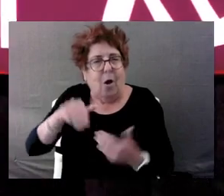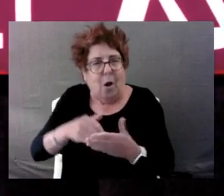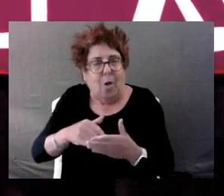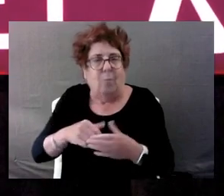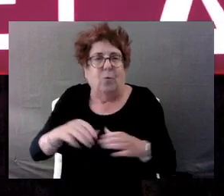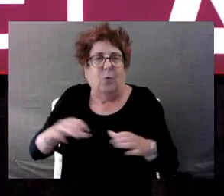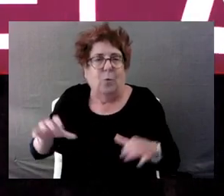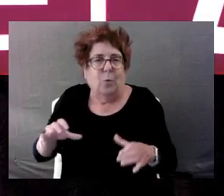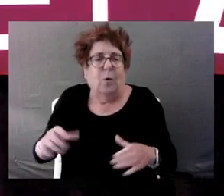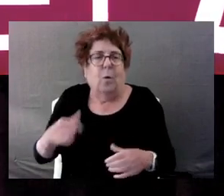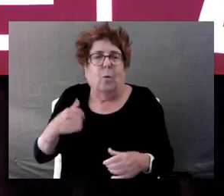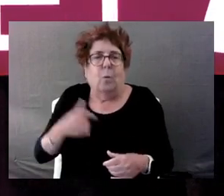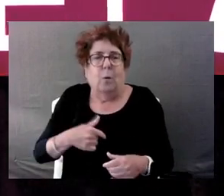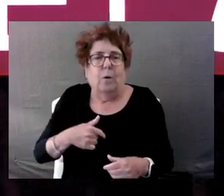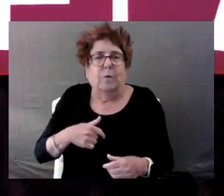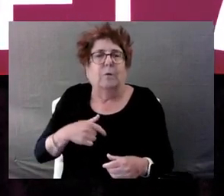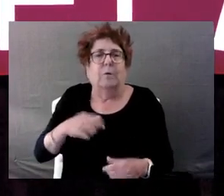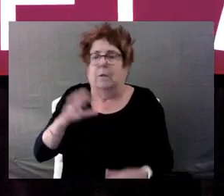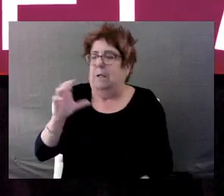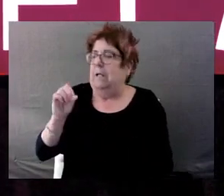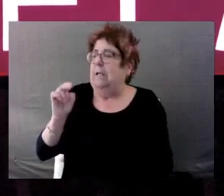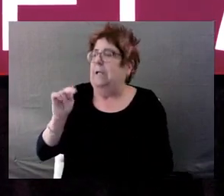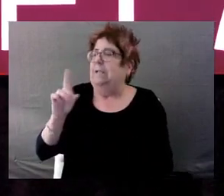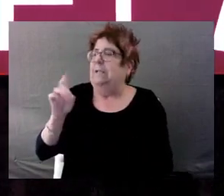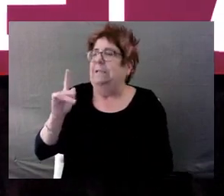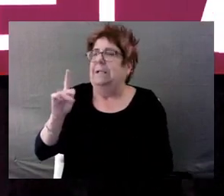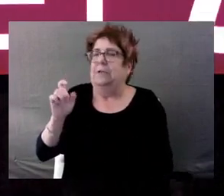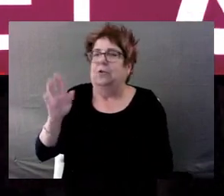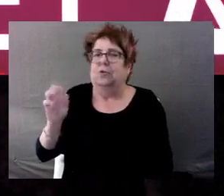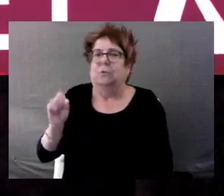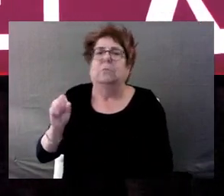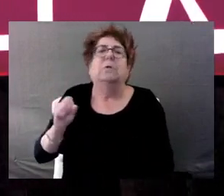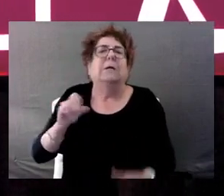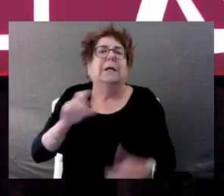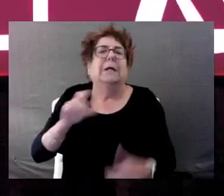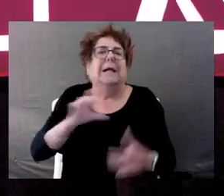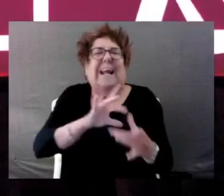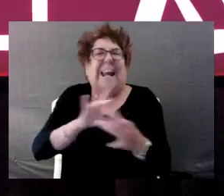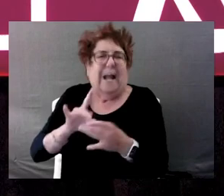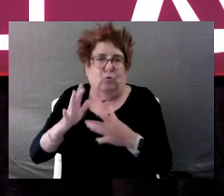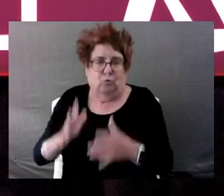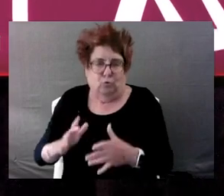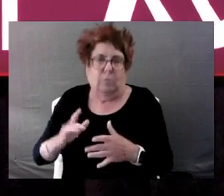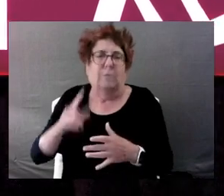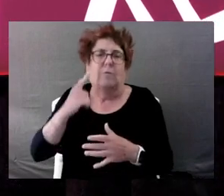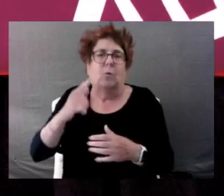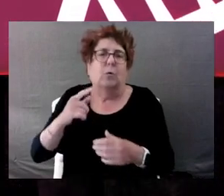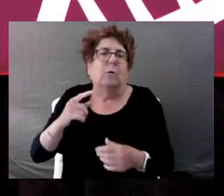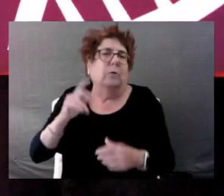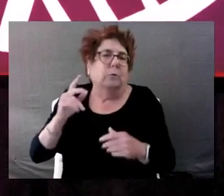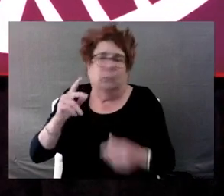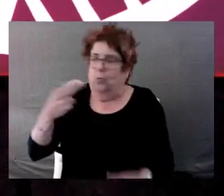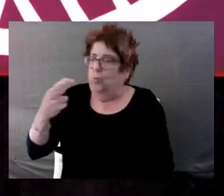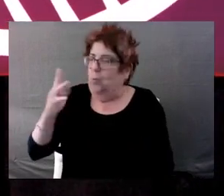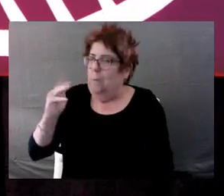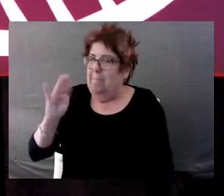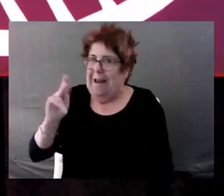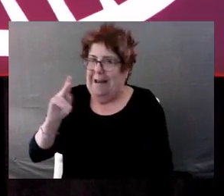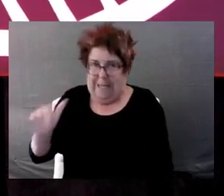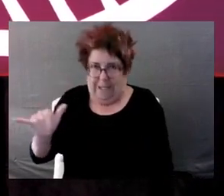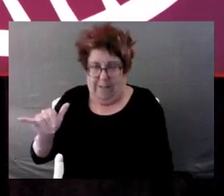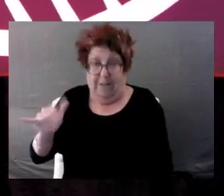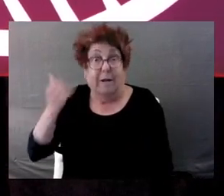We're connectors to human beings. We're connectors to humanity. And if humanity ever needed anything else,